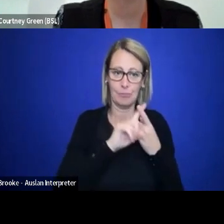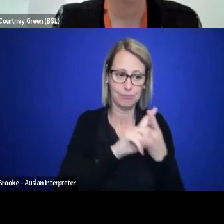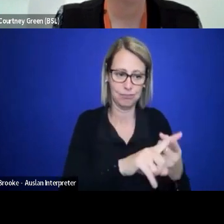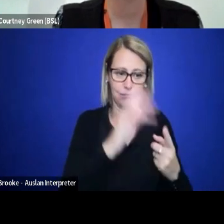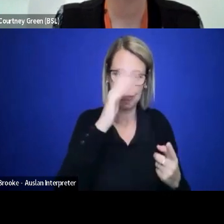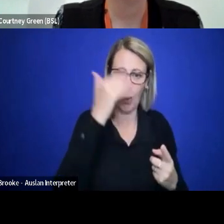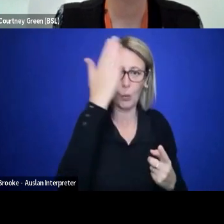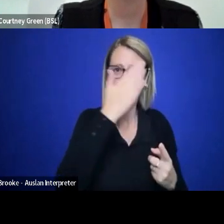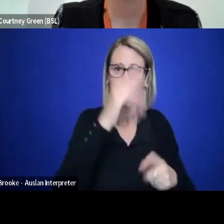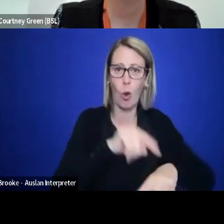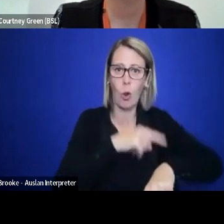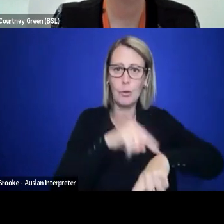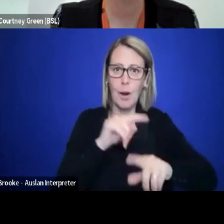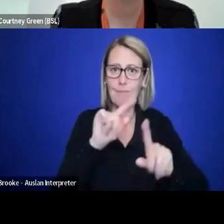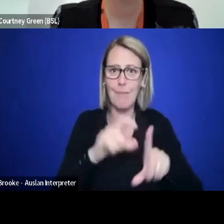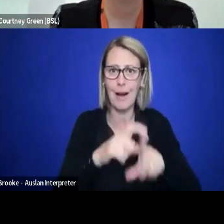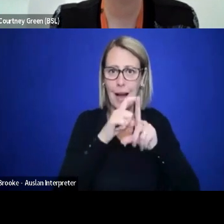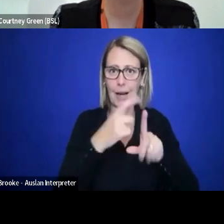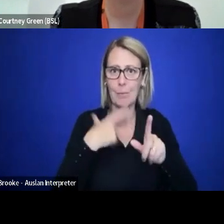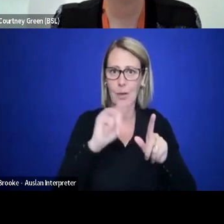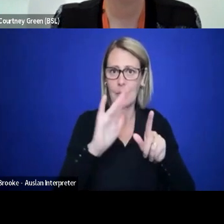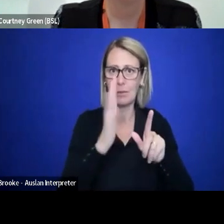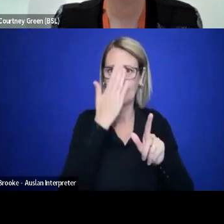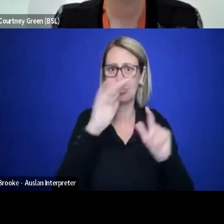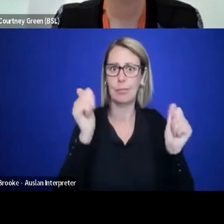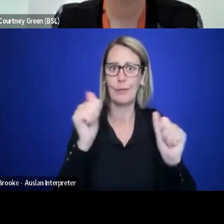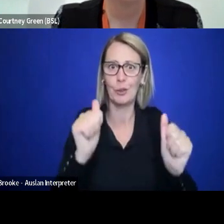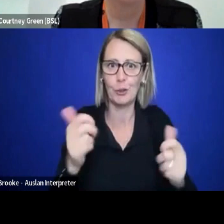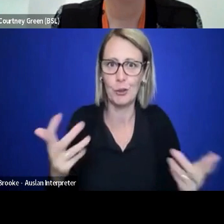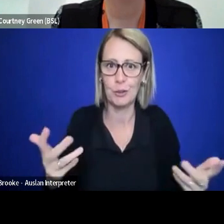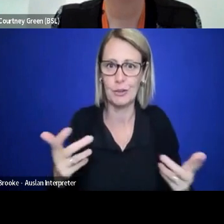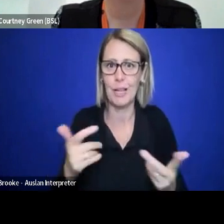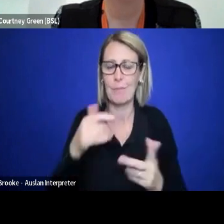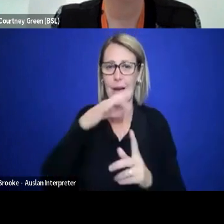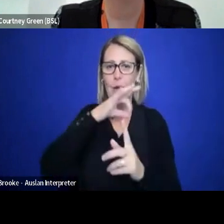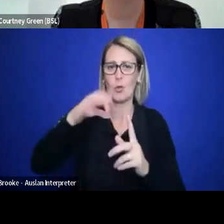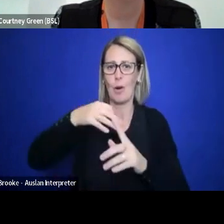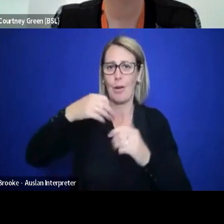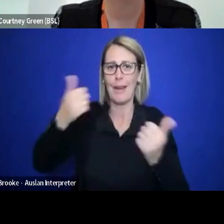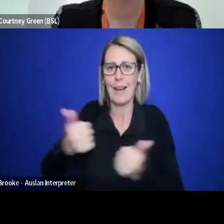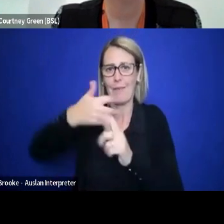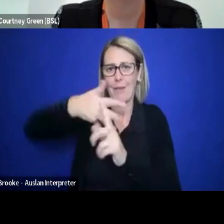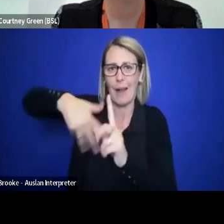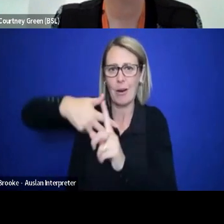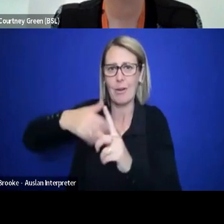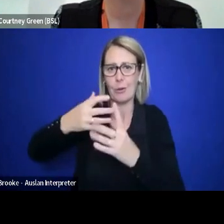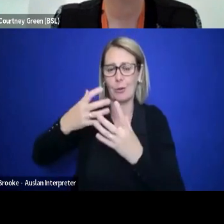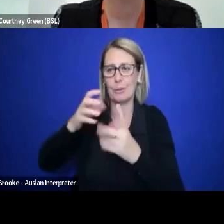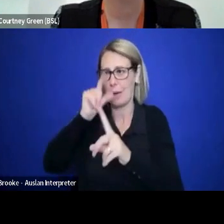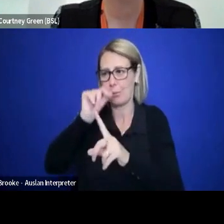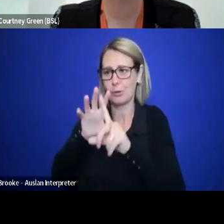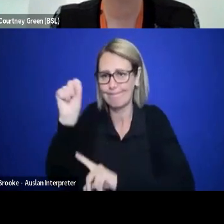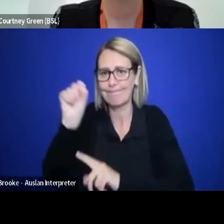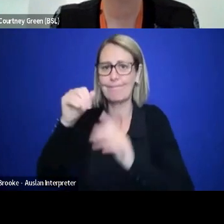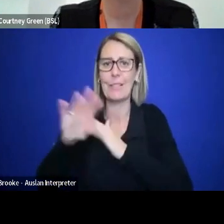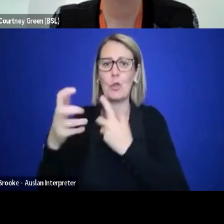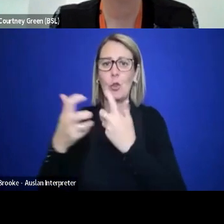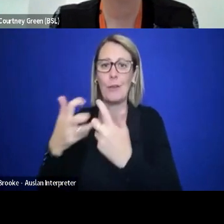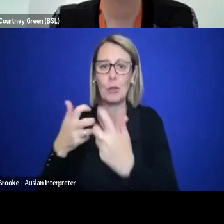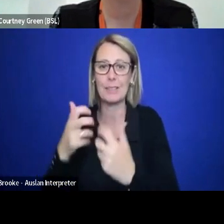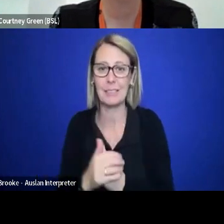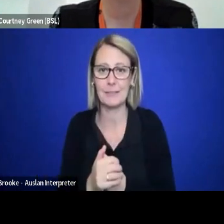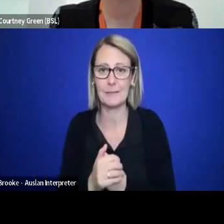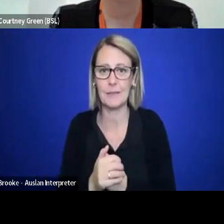of time. Not enough background to go on to university in some instances, certainly not